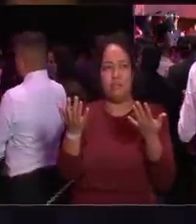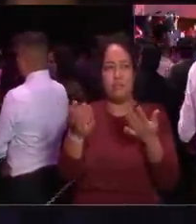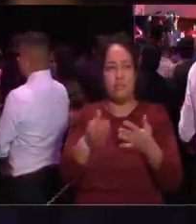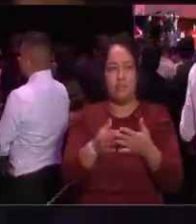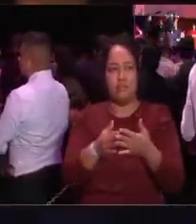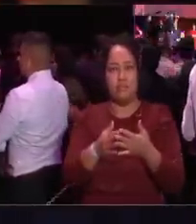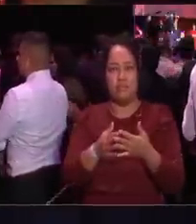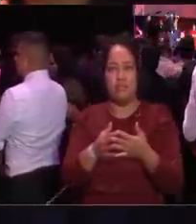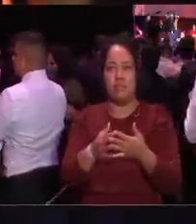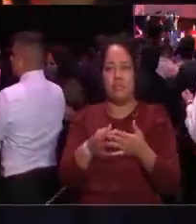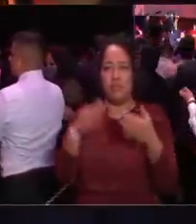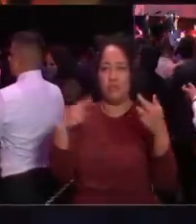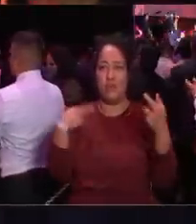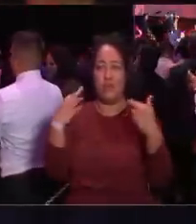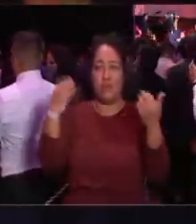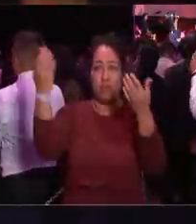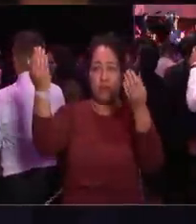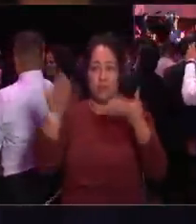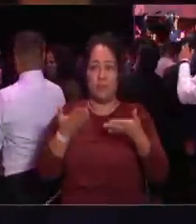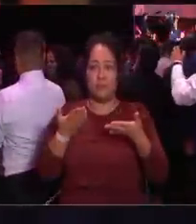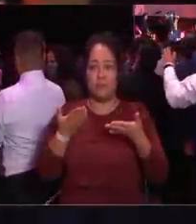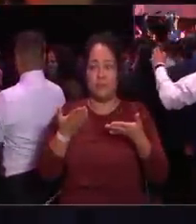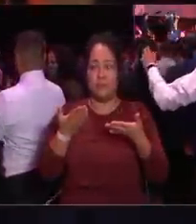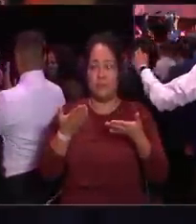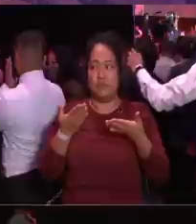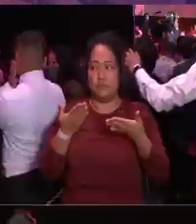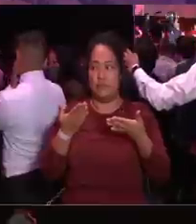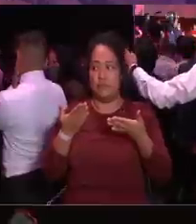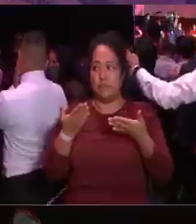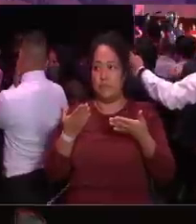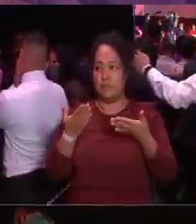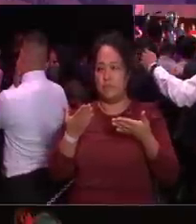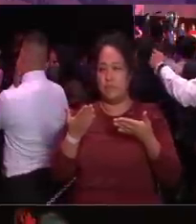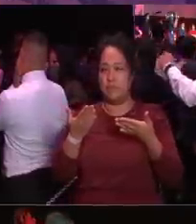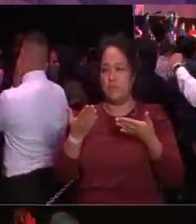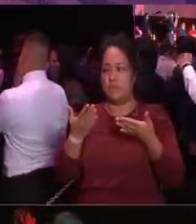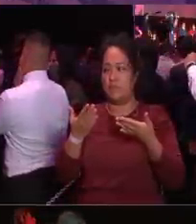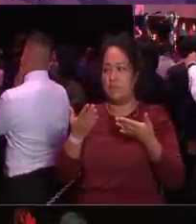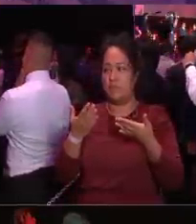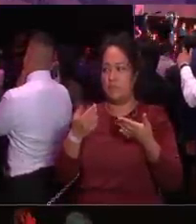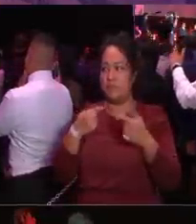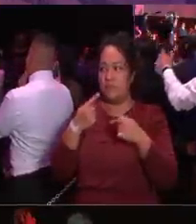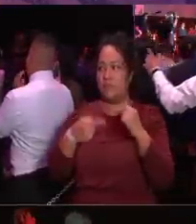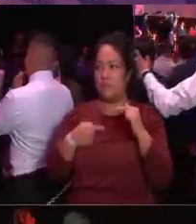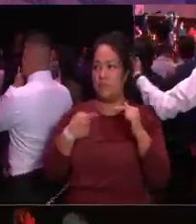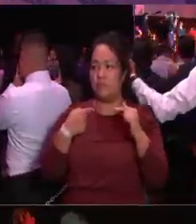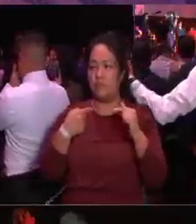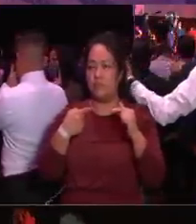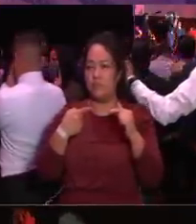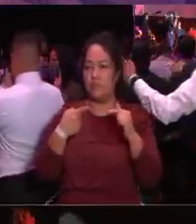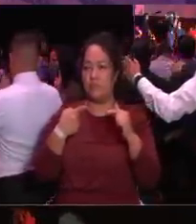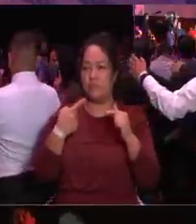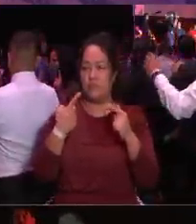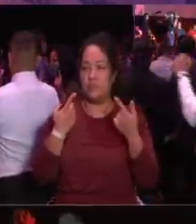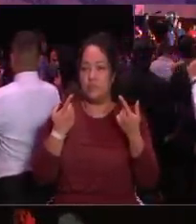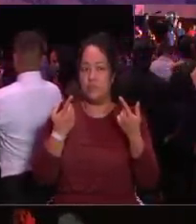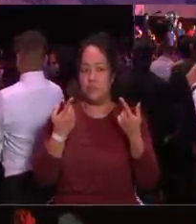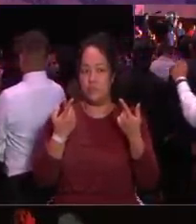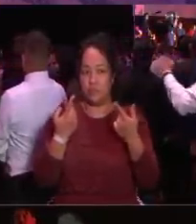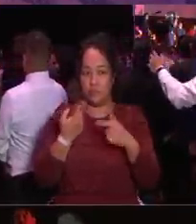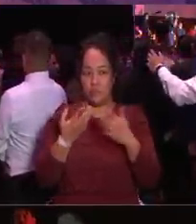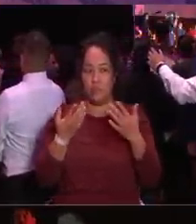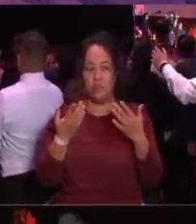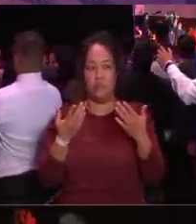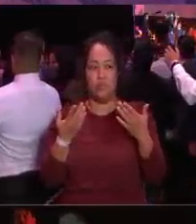a nuestra vida. Revival comes. Cuando de una vez por todas, when once and for all, entendamos que